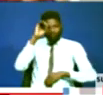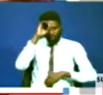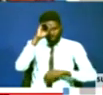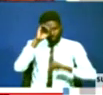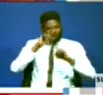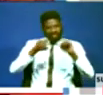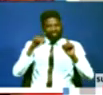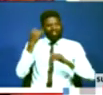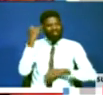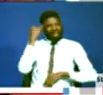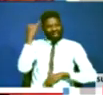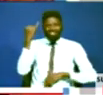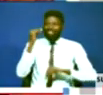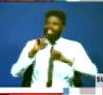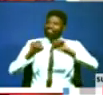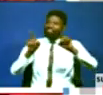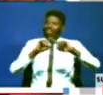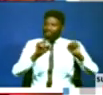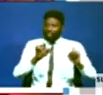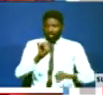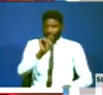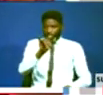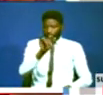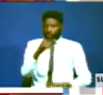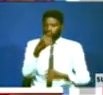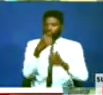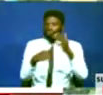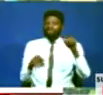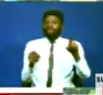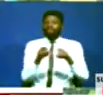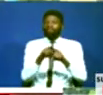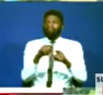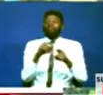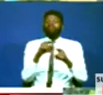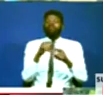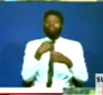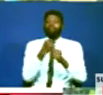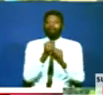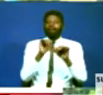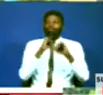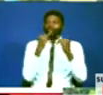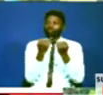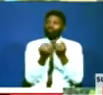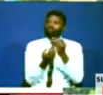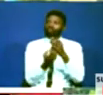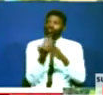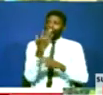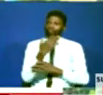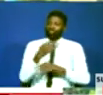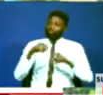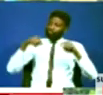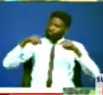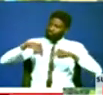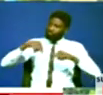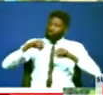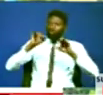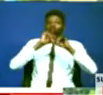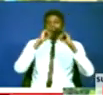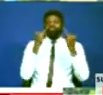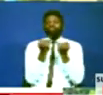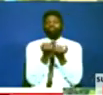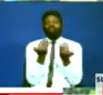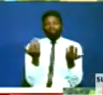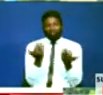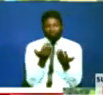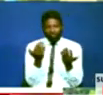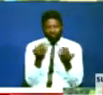views, because that is what enriches the institution. It is at this institution of higher learning where the late Professor George